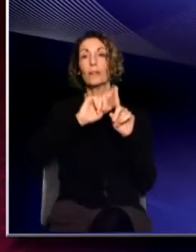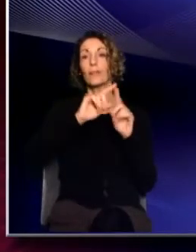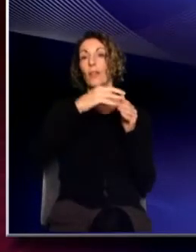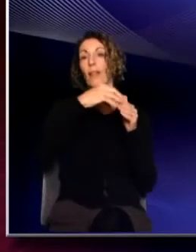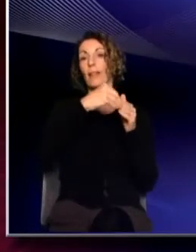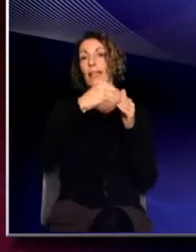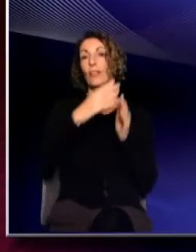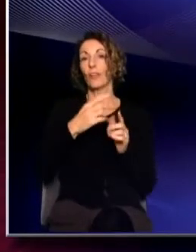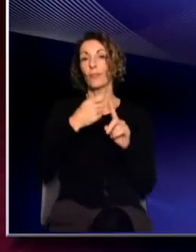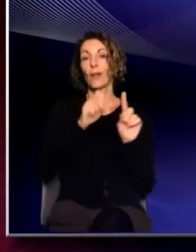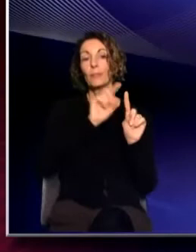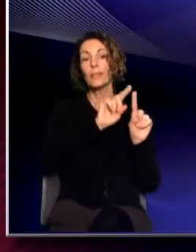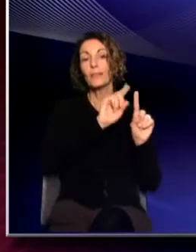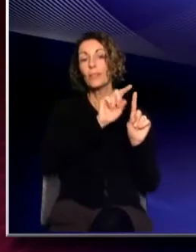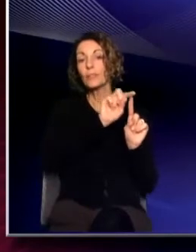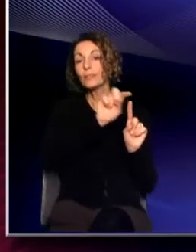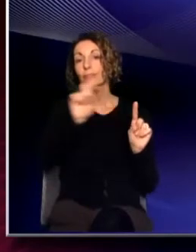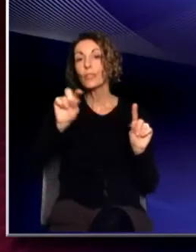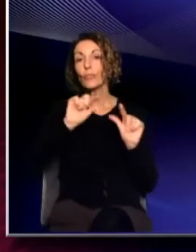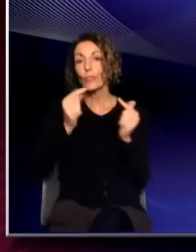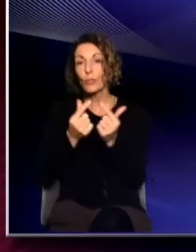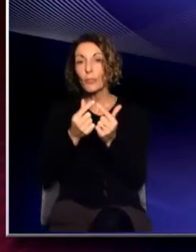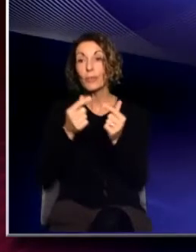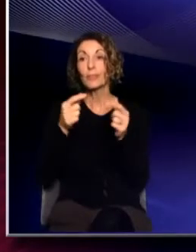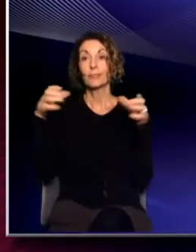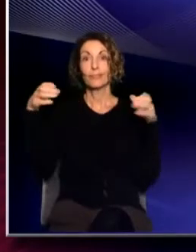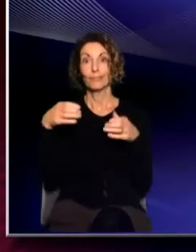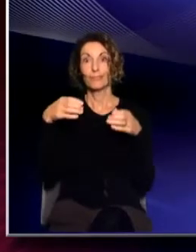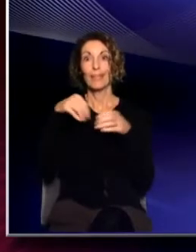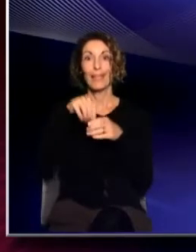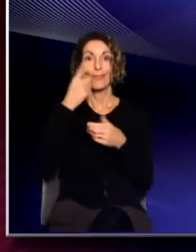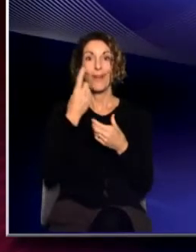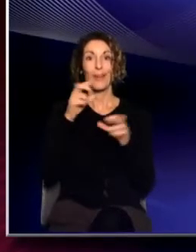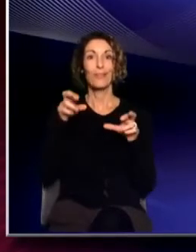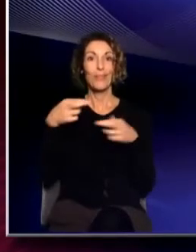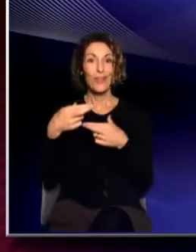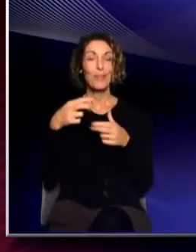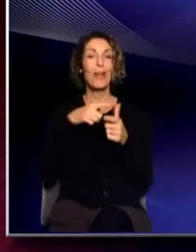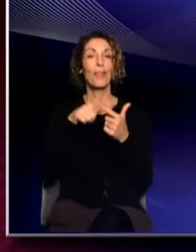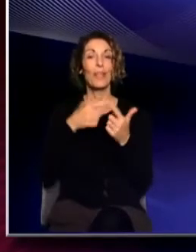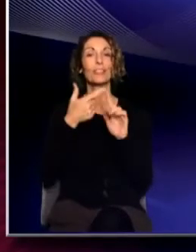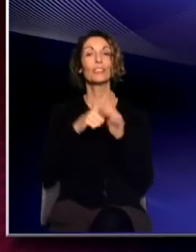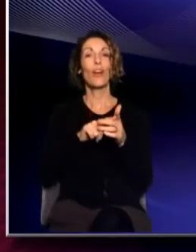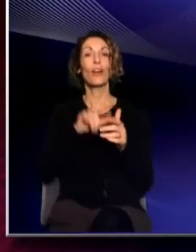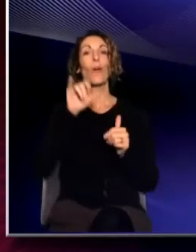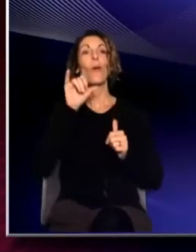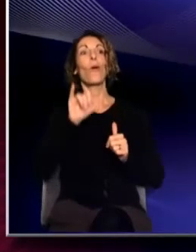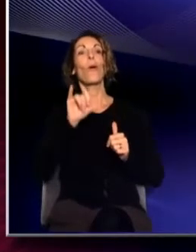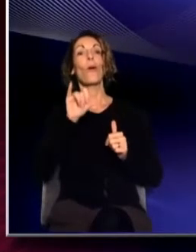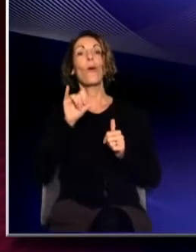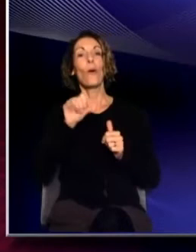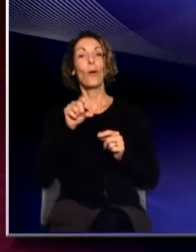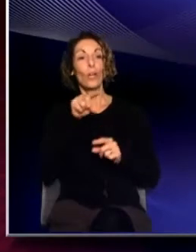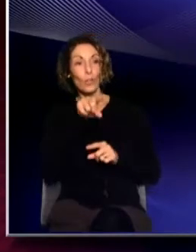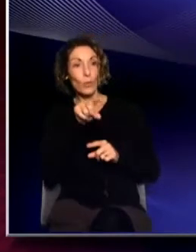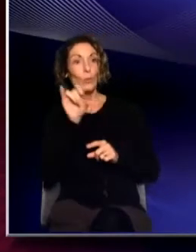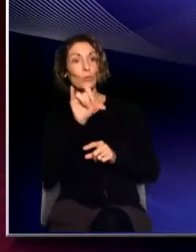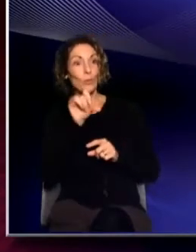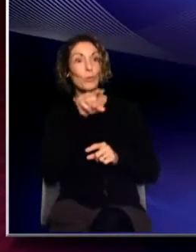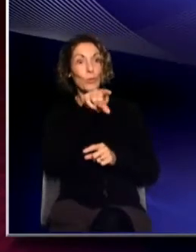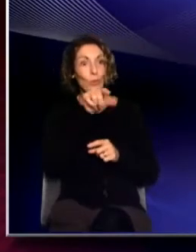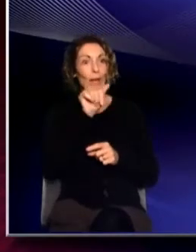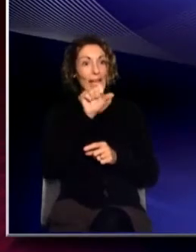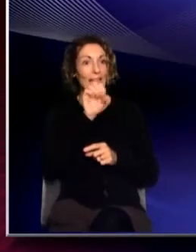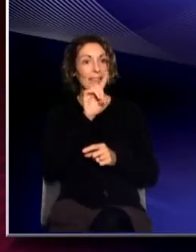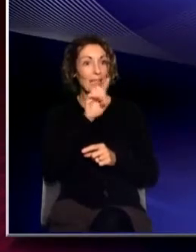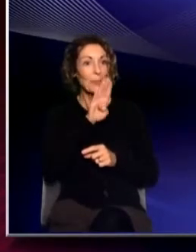groups, get them into one room and start, oh yeah, you too, ASDB,